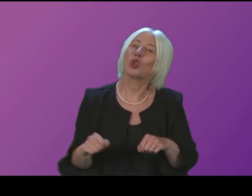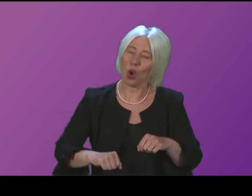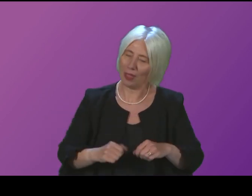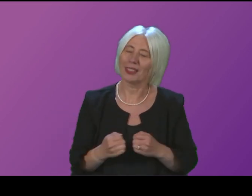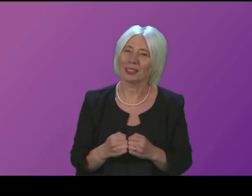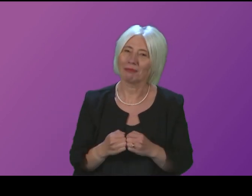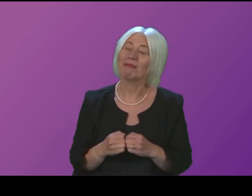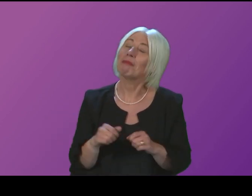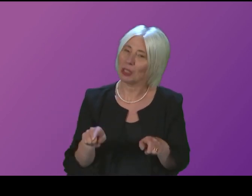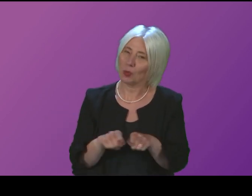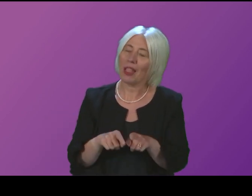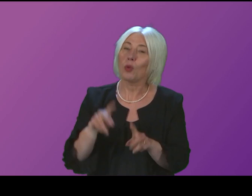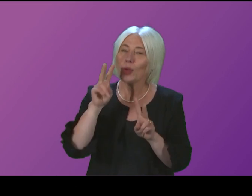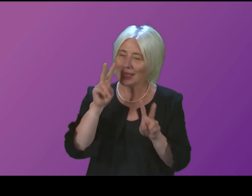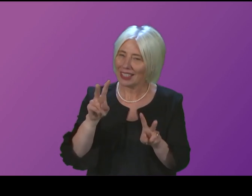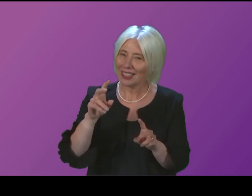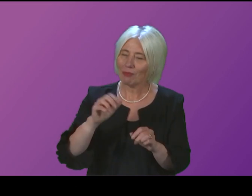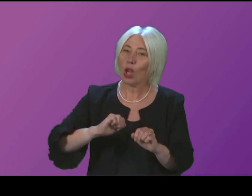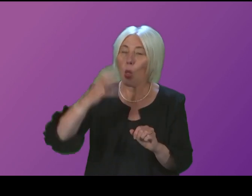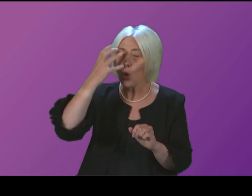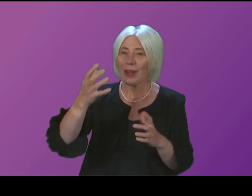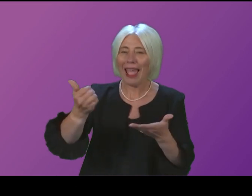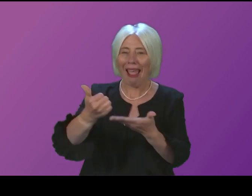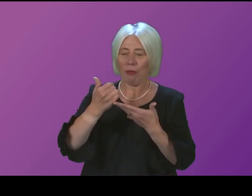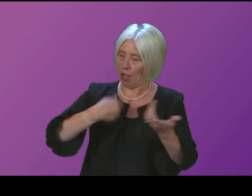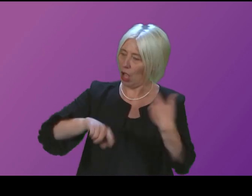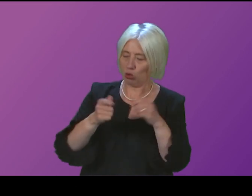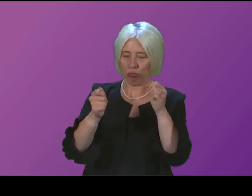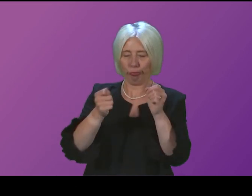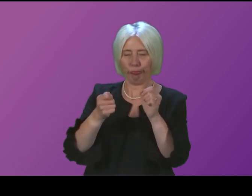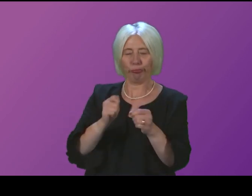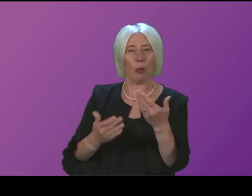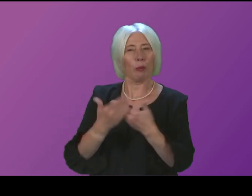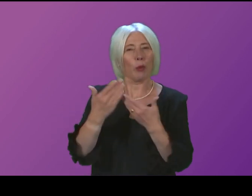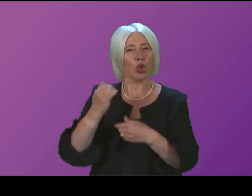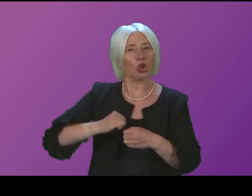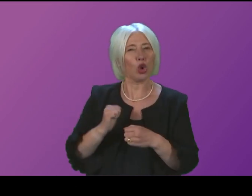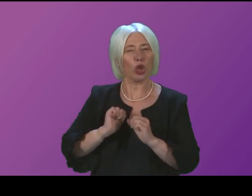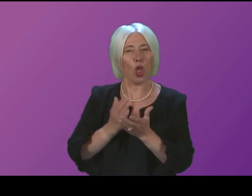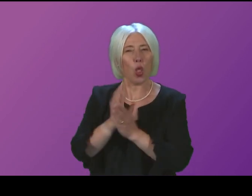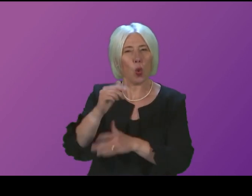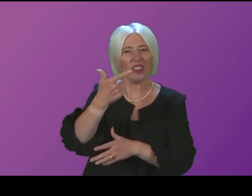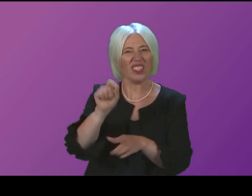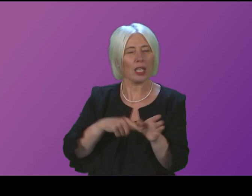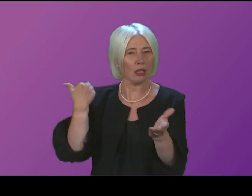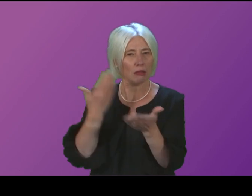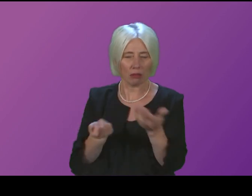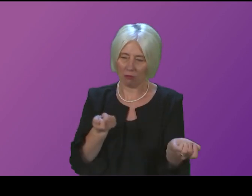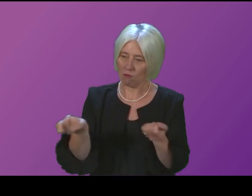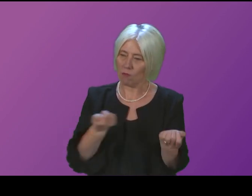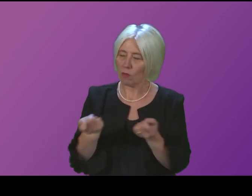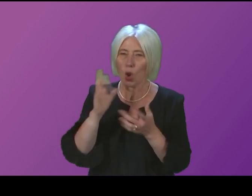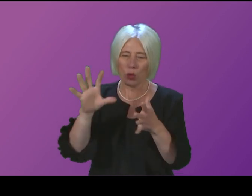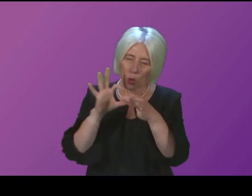can also see that the Queen shaped modern Scotland during her 70-year reign. And we know that the bonds and ties